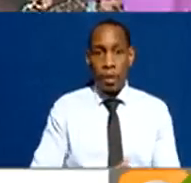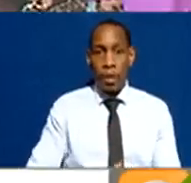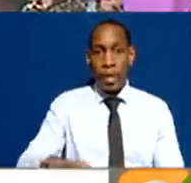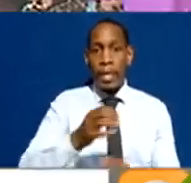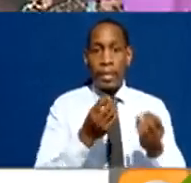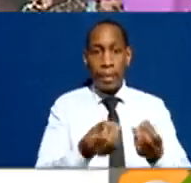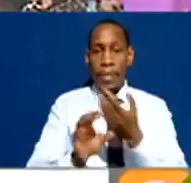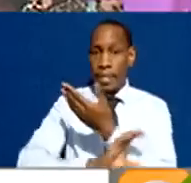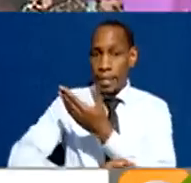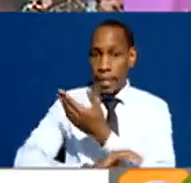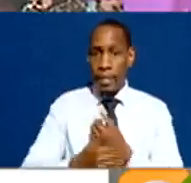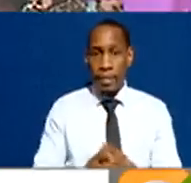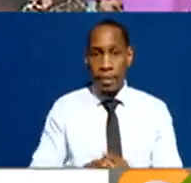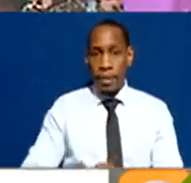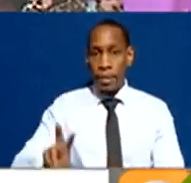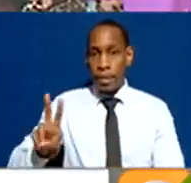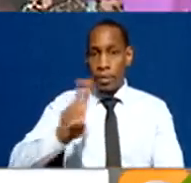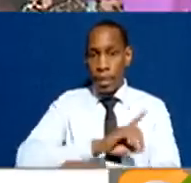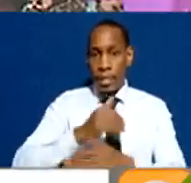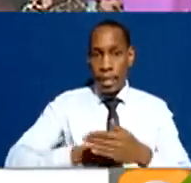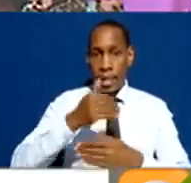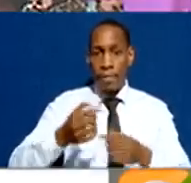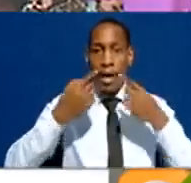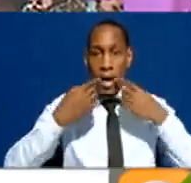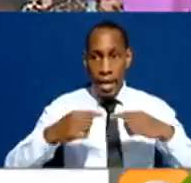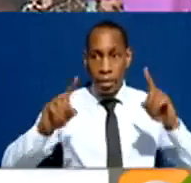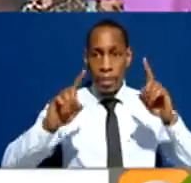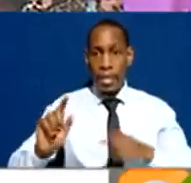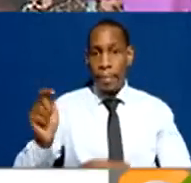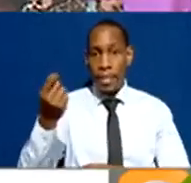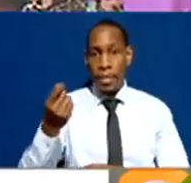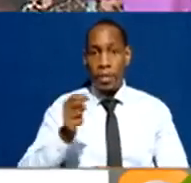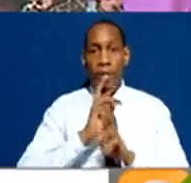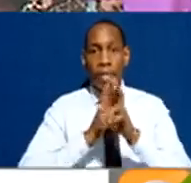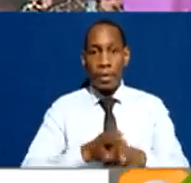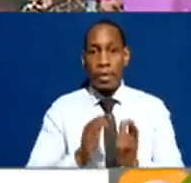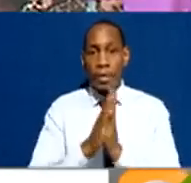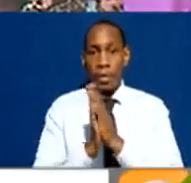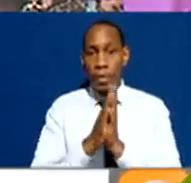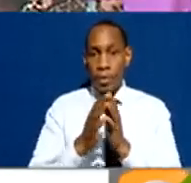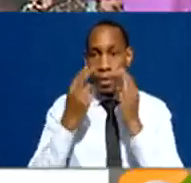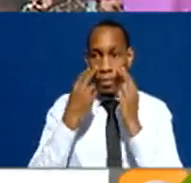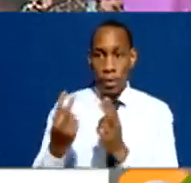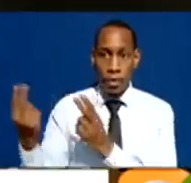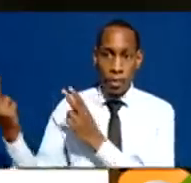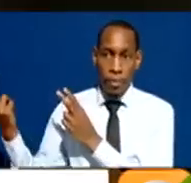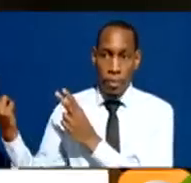of the country 2 days after the declaration of the presidential results. Take a listen.